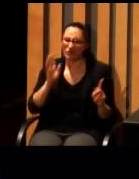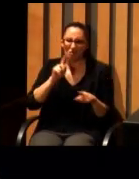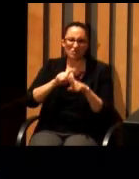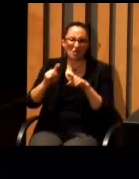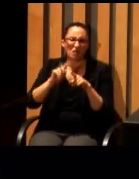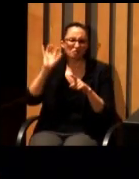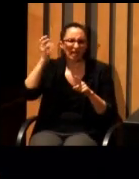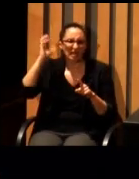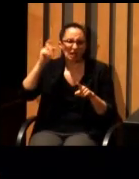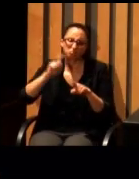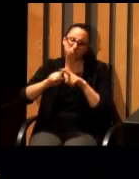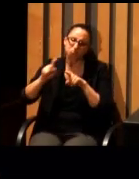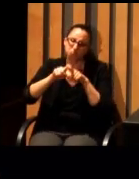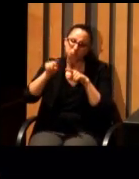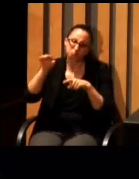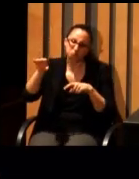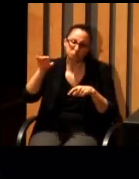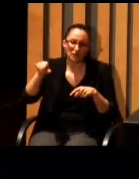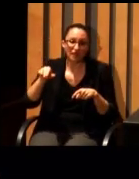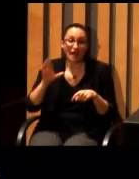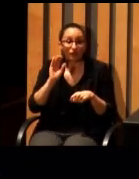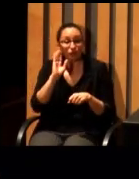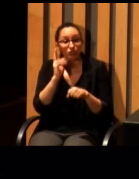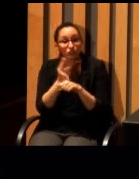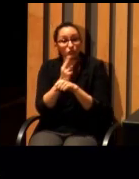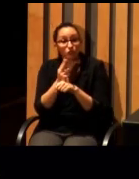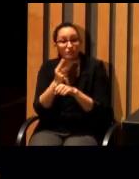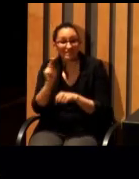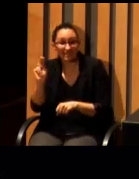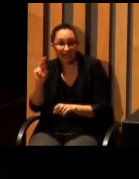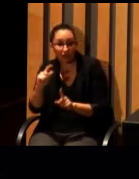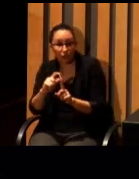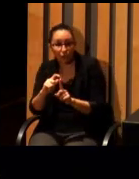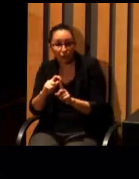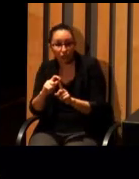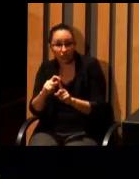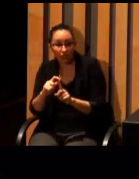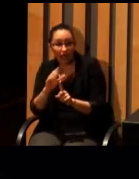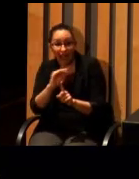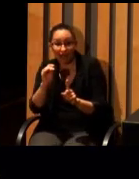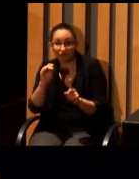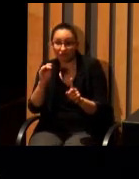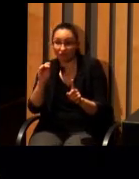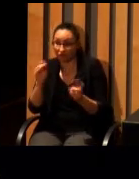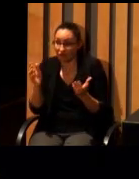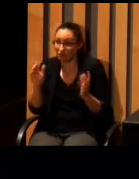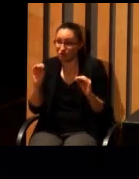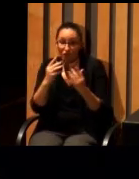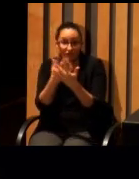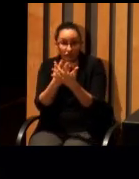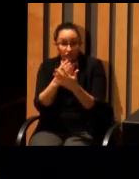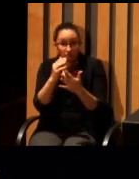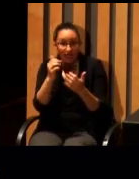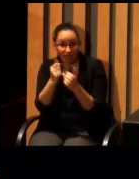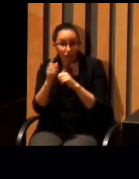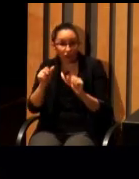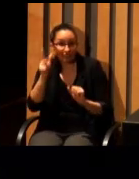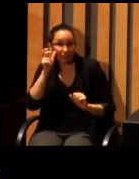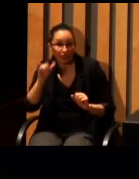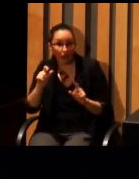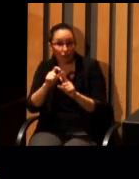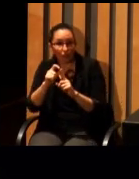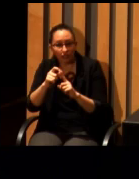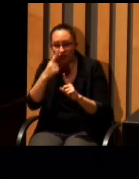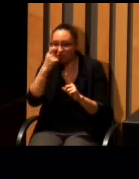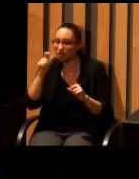radio shows, and they would use the N-word, and it would go out over the air, because it was an